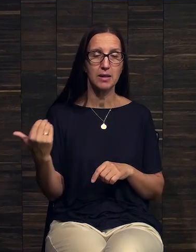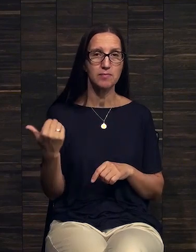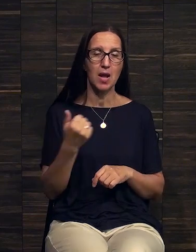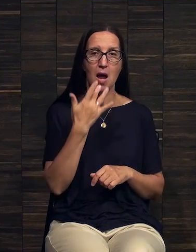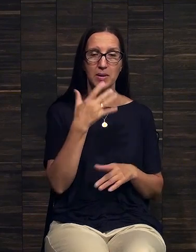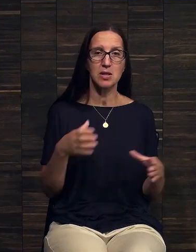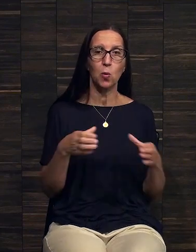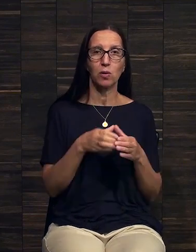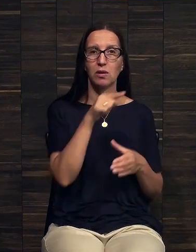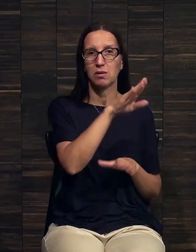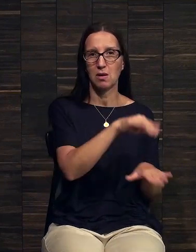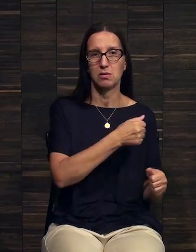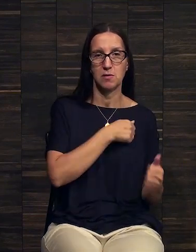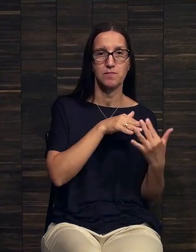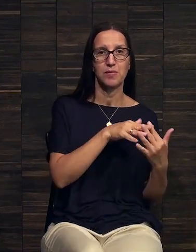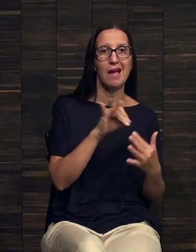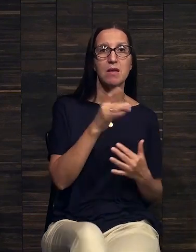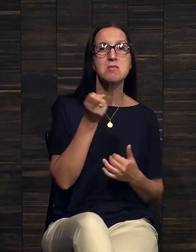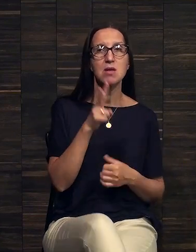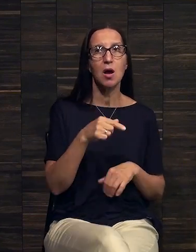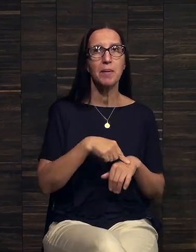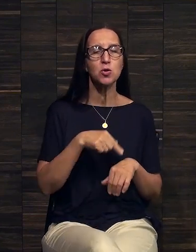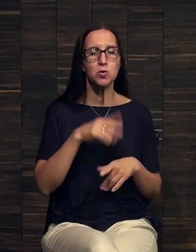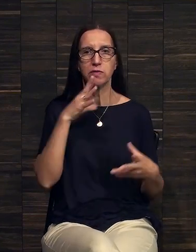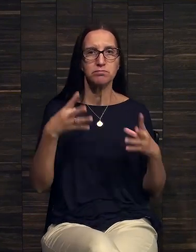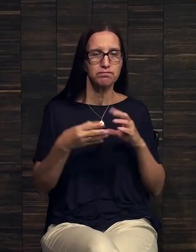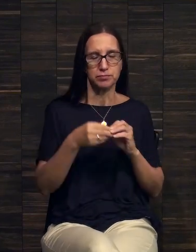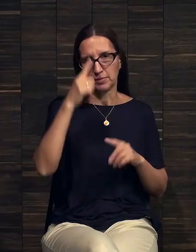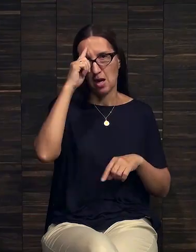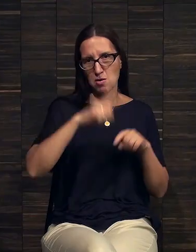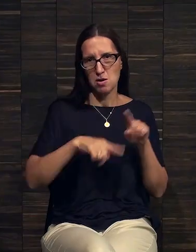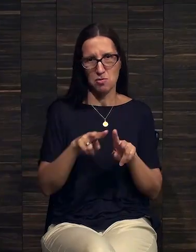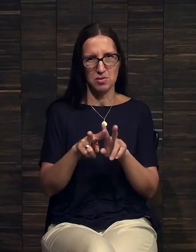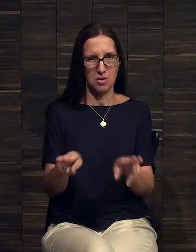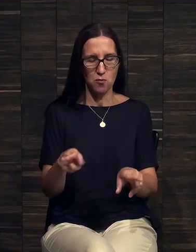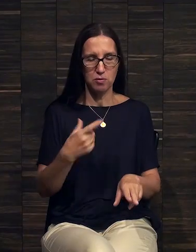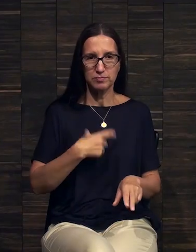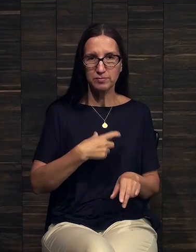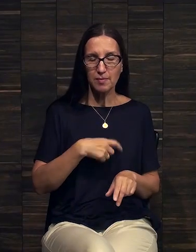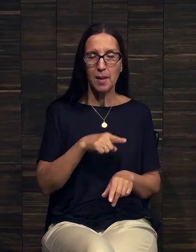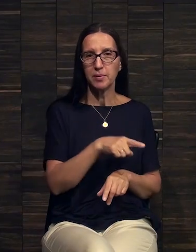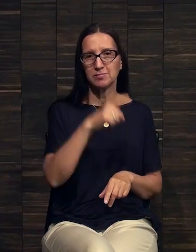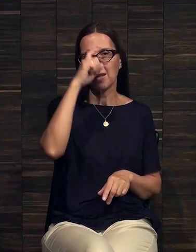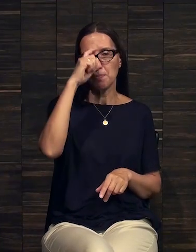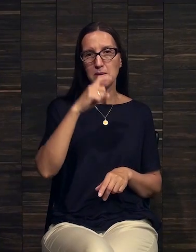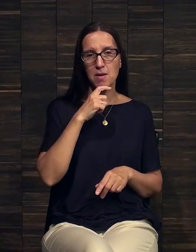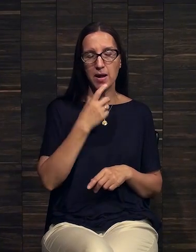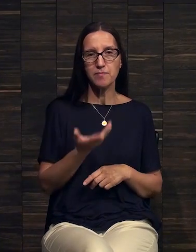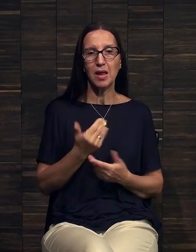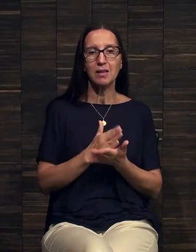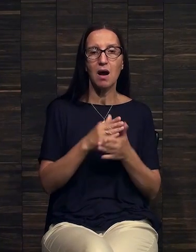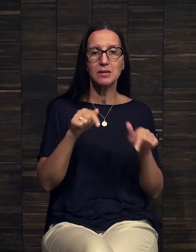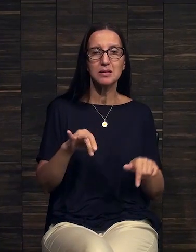outfits, because American military troops in Iraq, they resonated to these